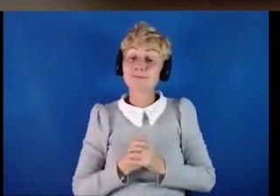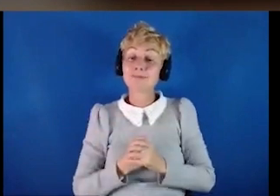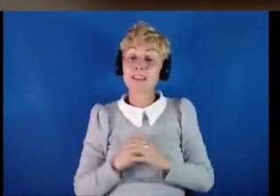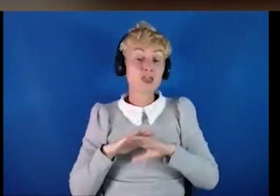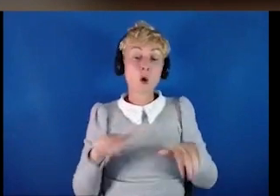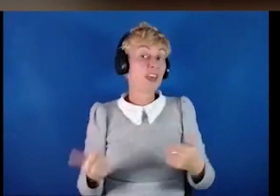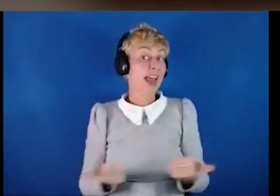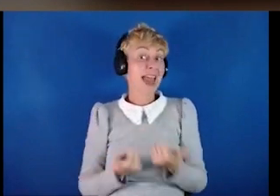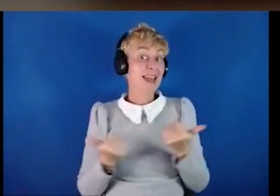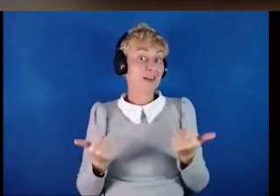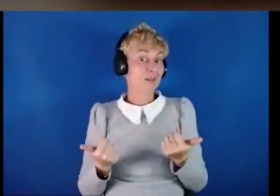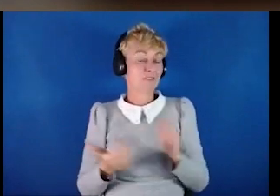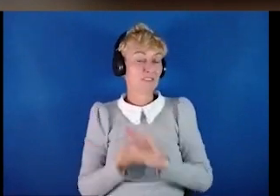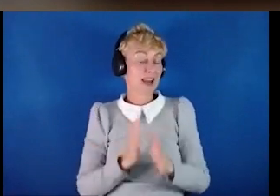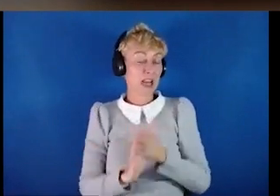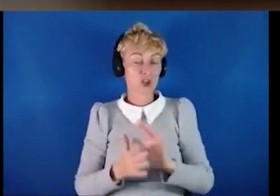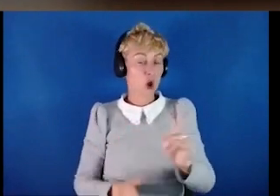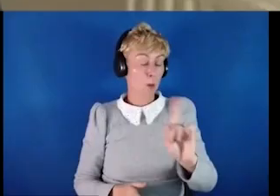here.